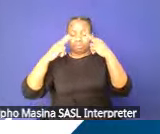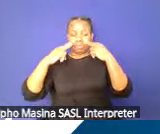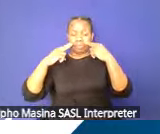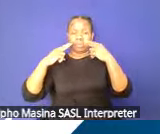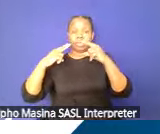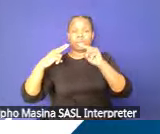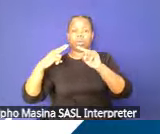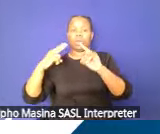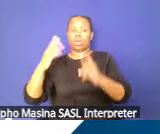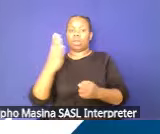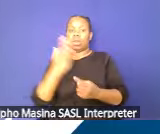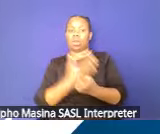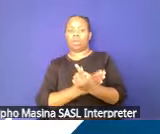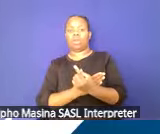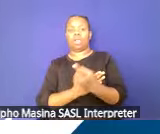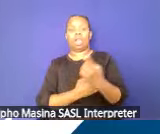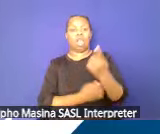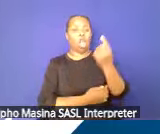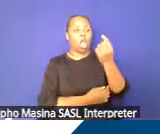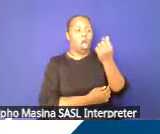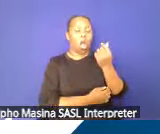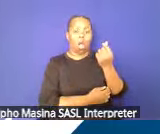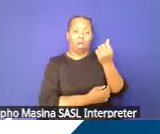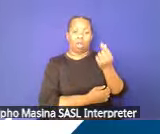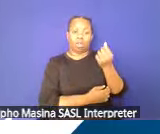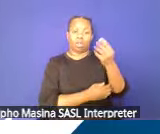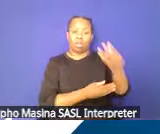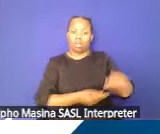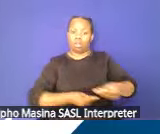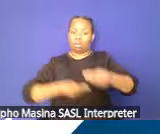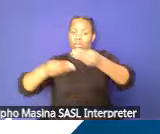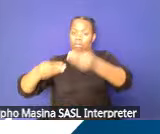then the cost of the handheld